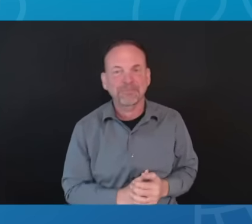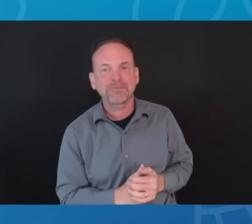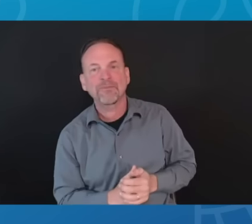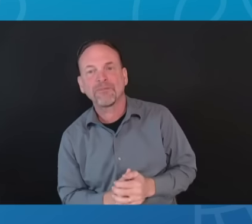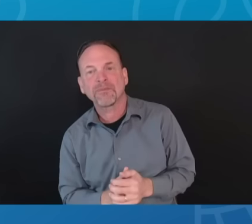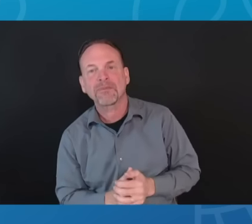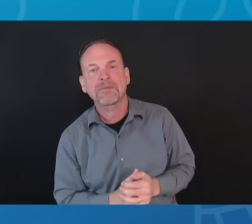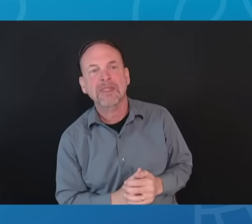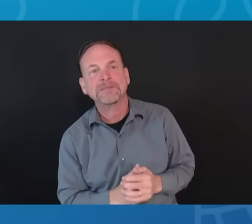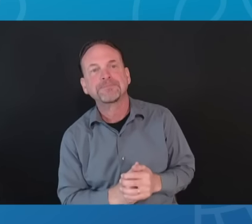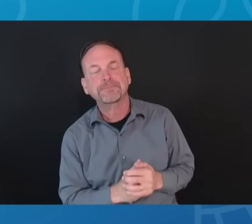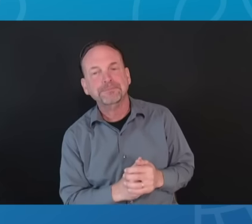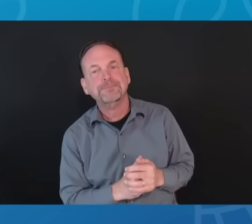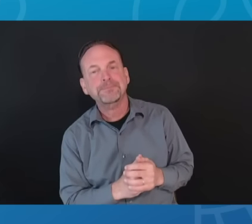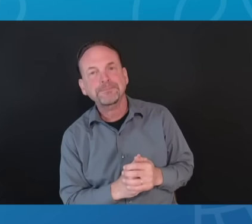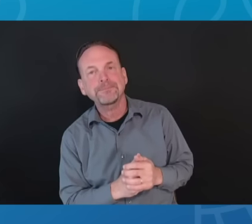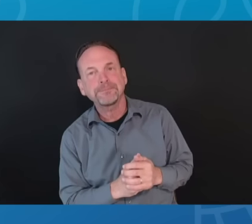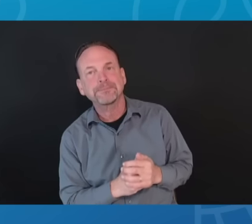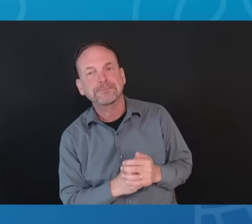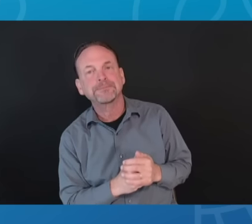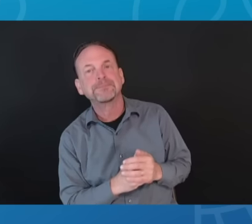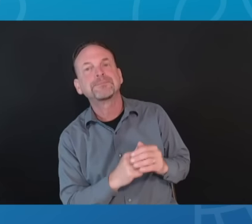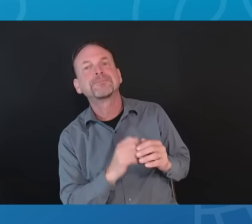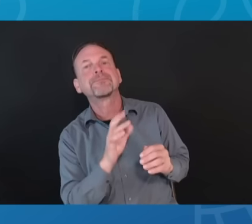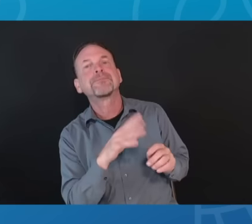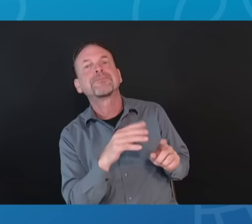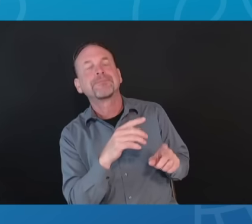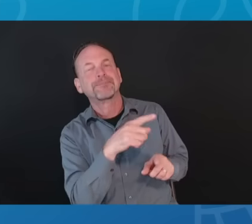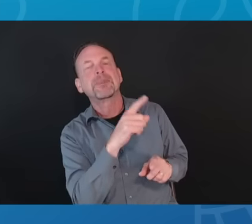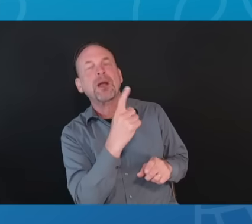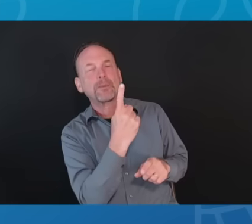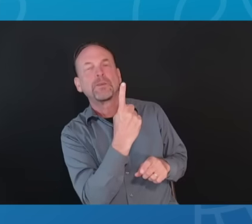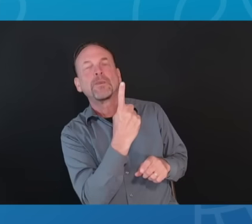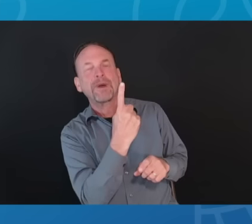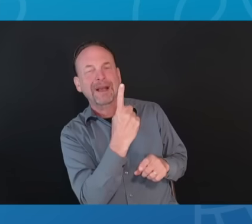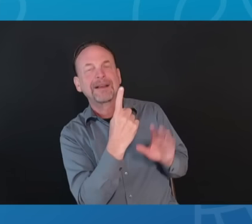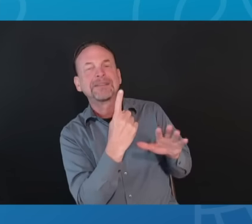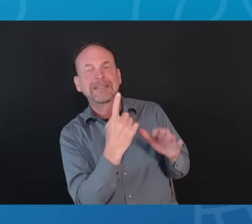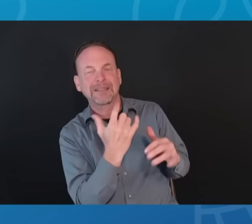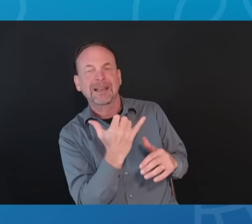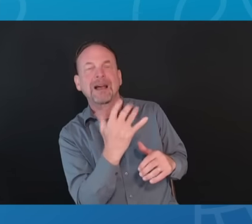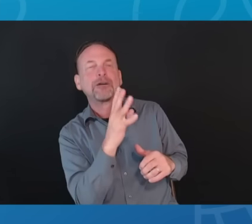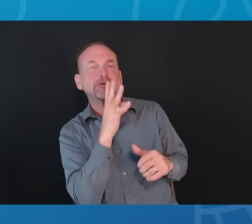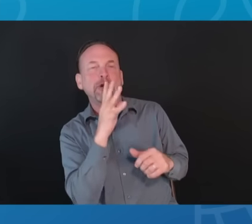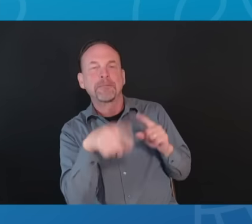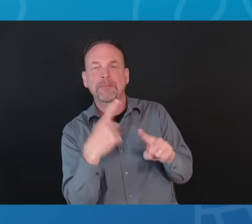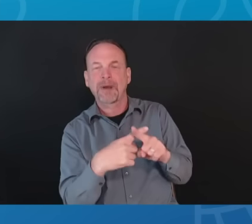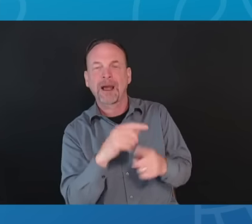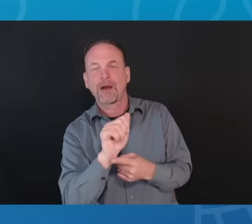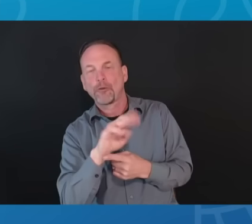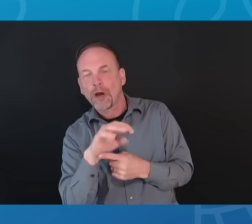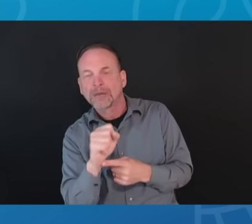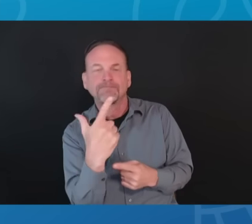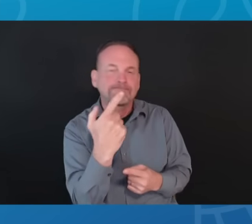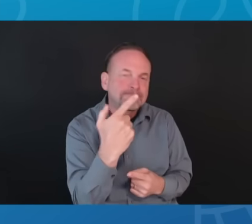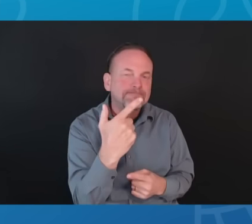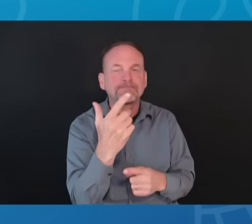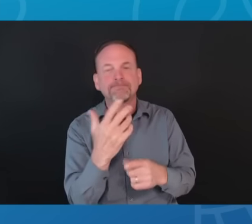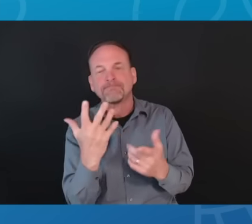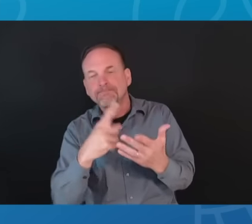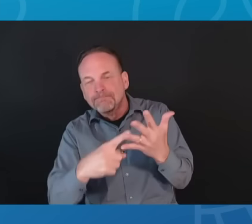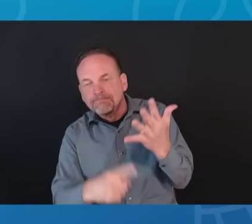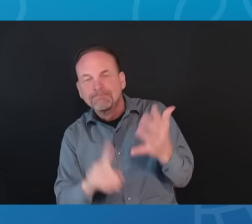a part of an armed deal. Potential armed deal is who it is. Any reaction from the state? Yeah, look, so as we made clear when